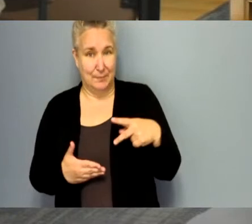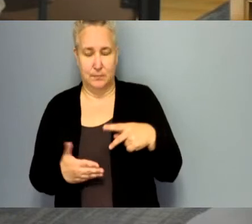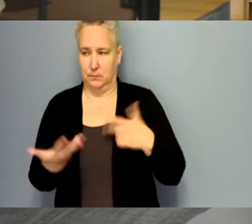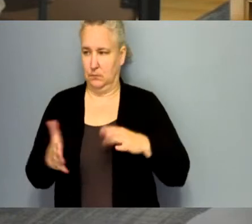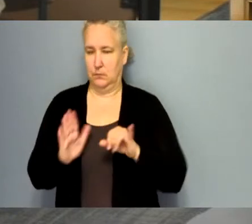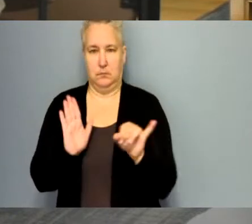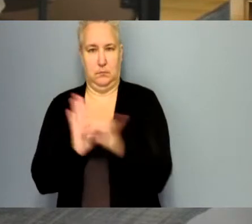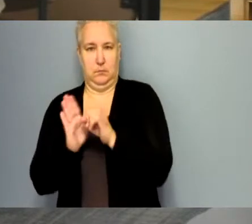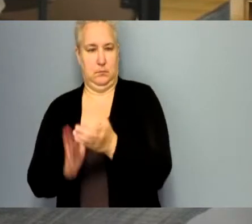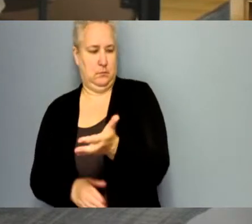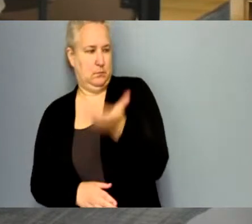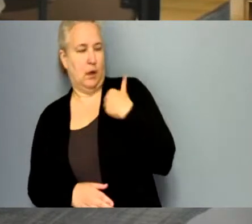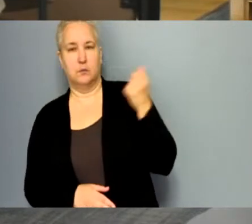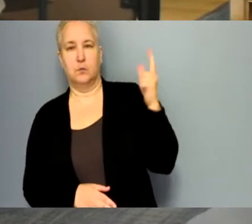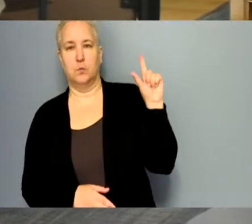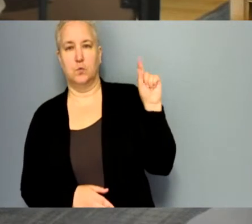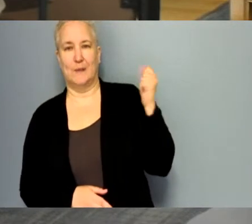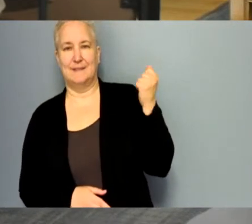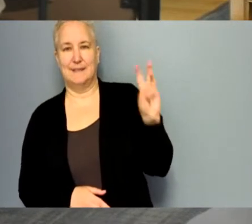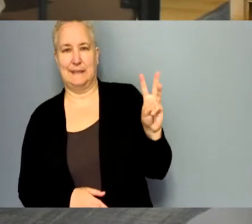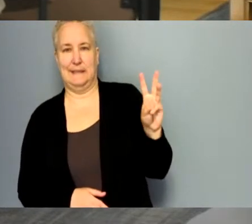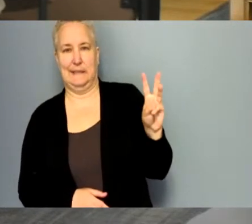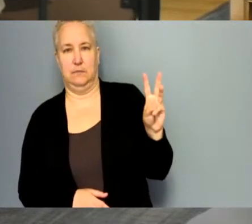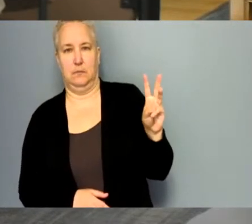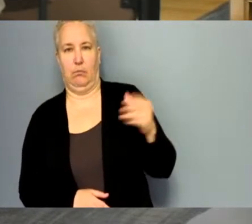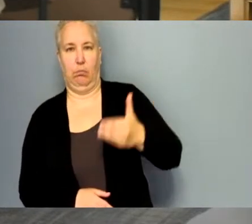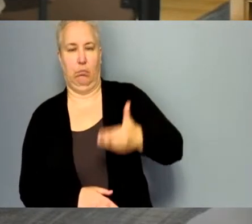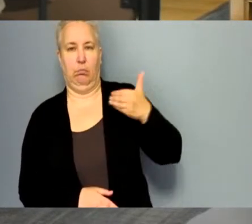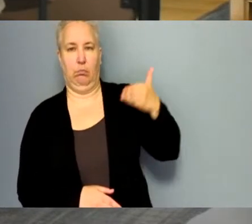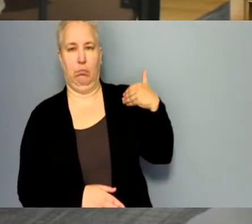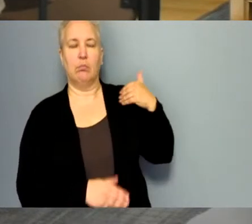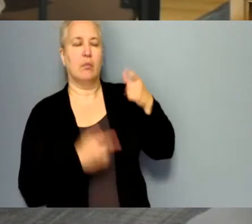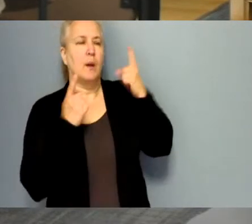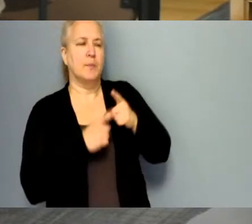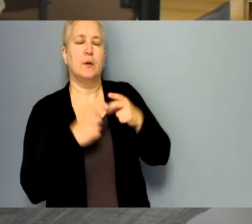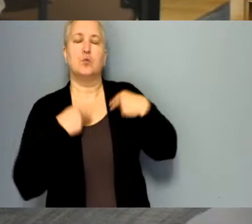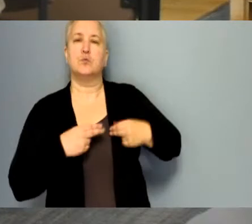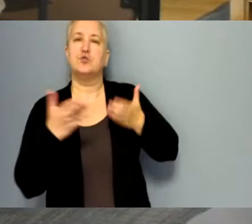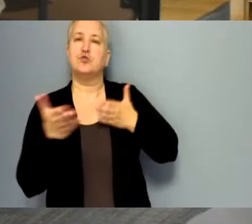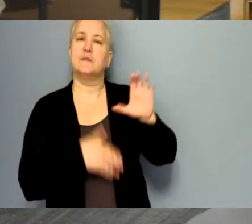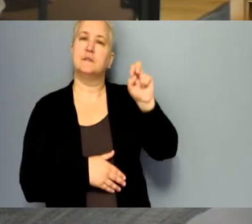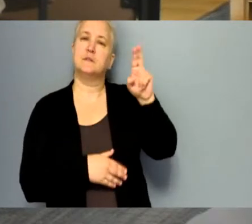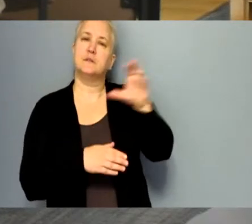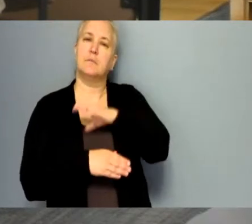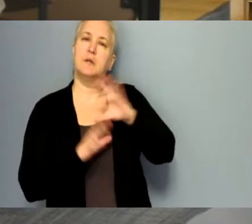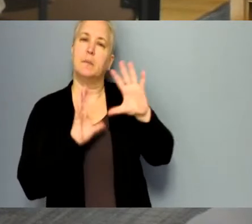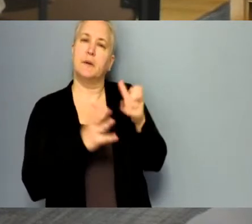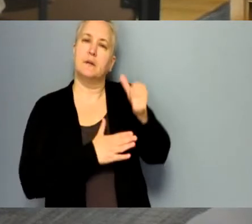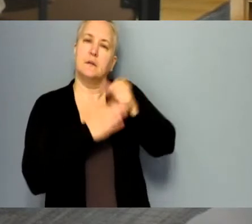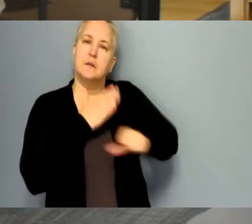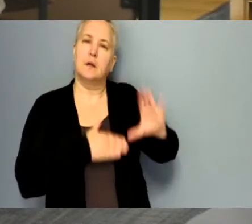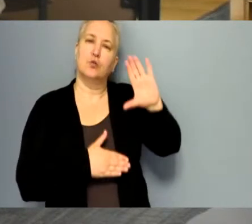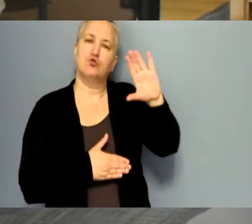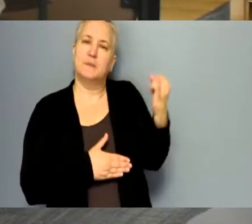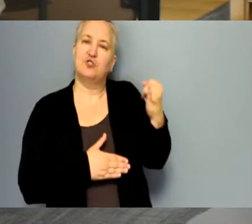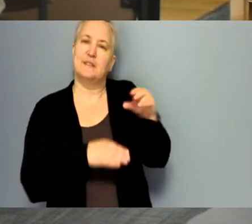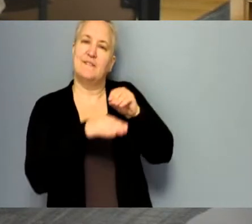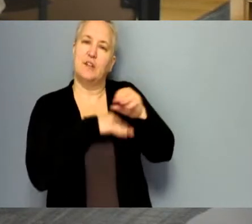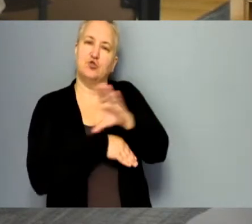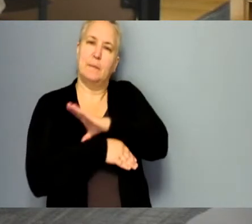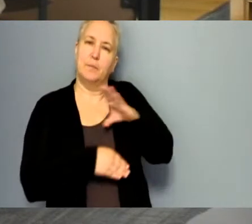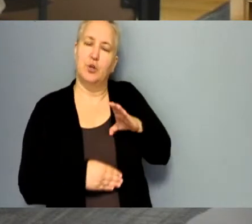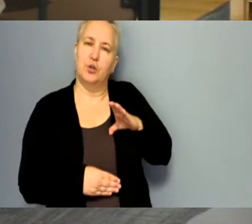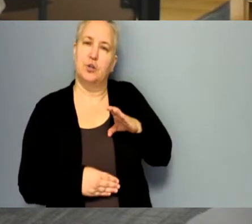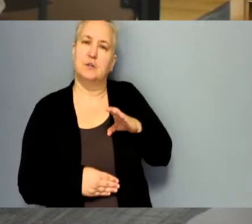identified back in 2016 when the Human Services Subcommittee of the Criminal Justice Advisory Board,